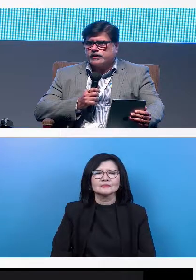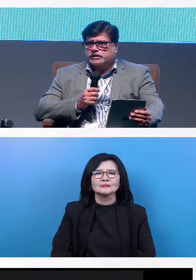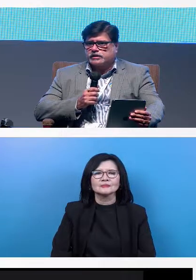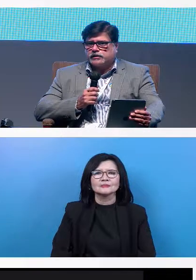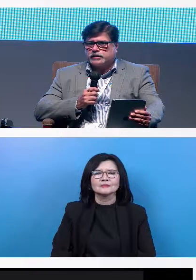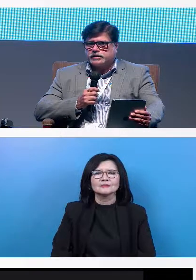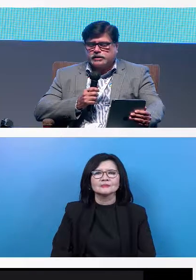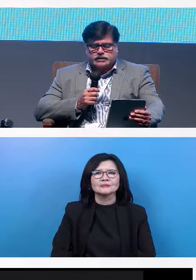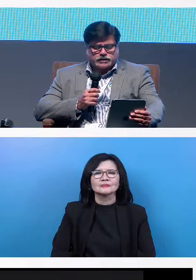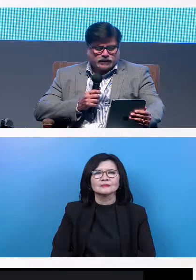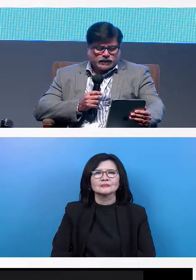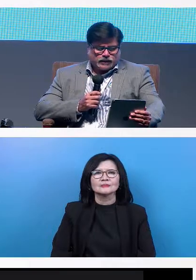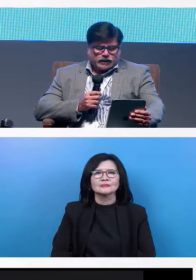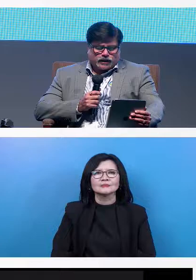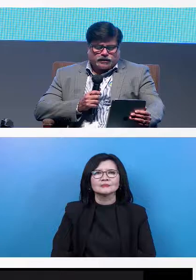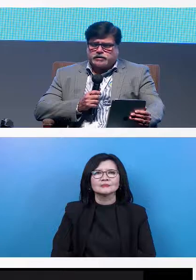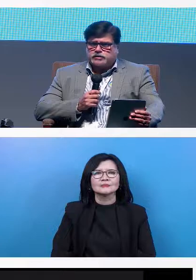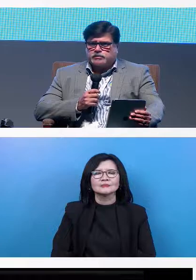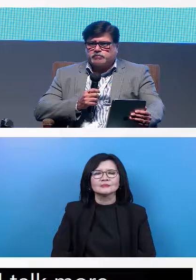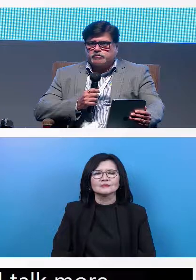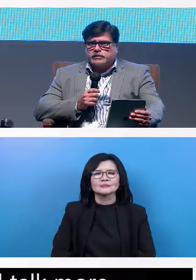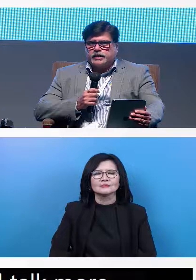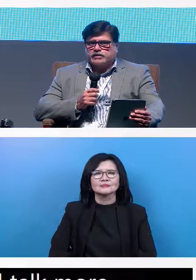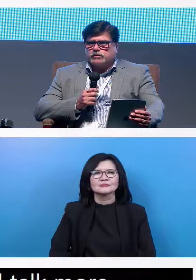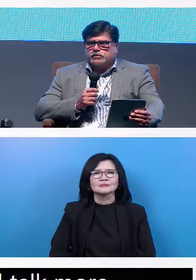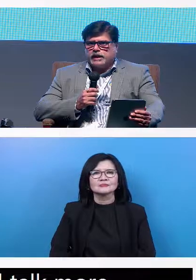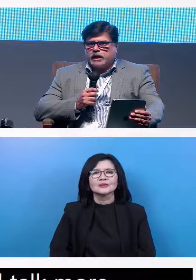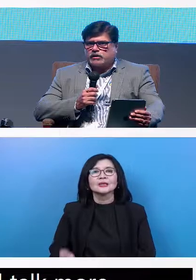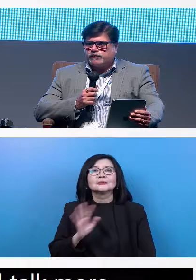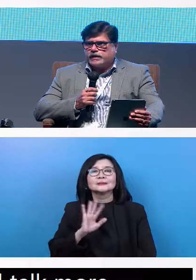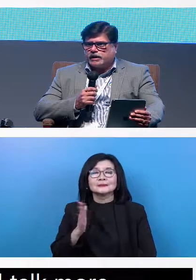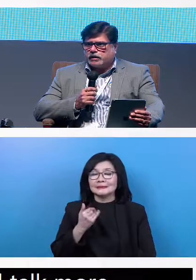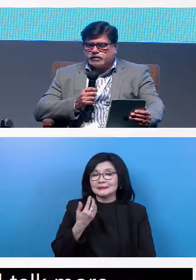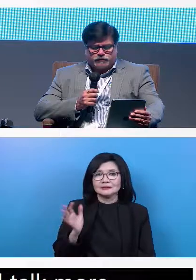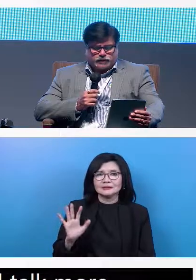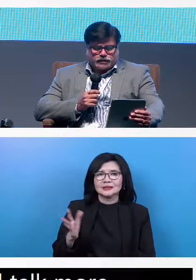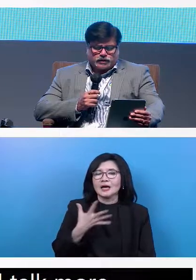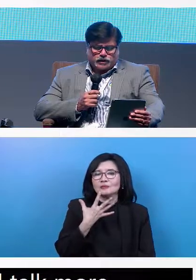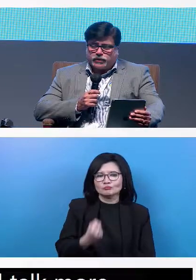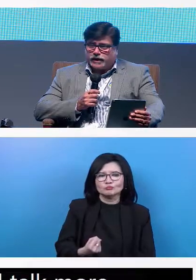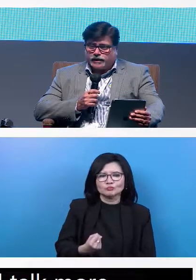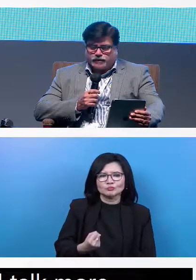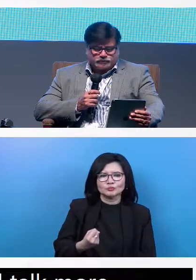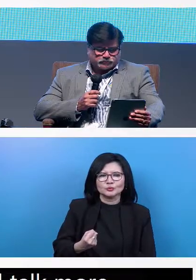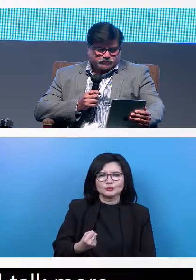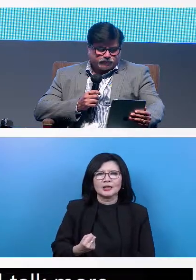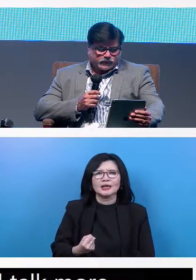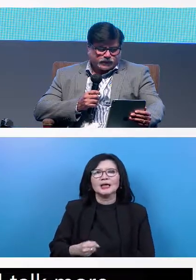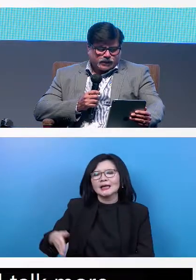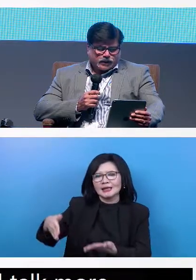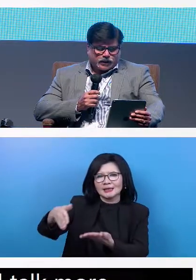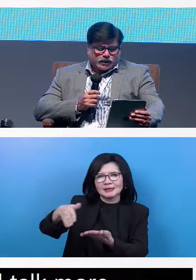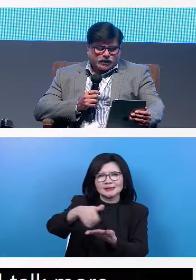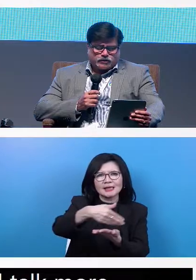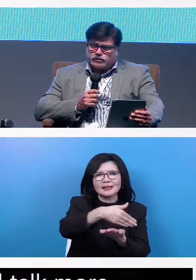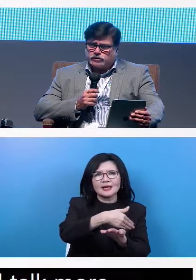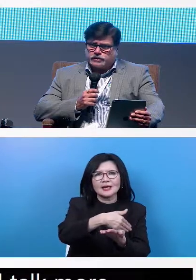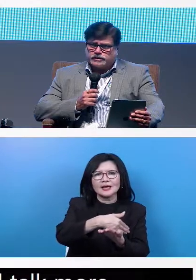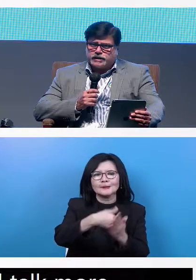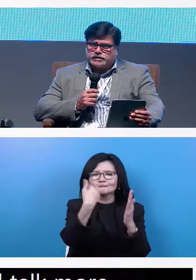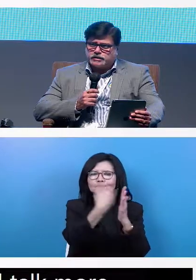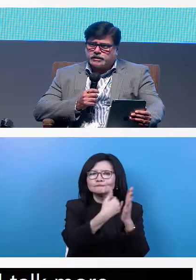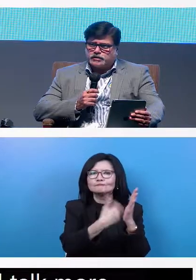recovery infrastructure research. And this leads to lack of data-driven planning. And